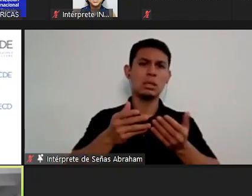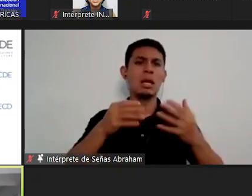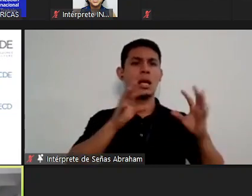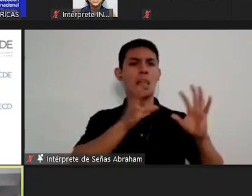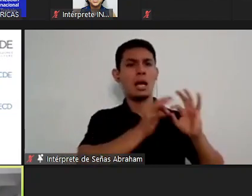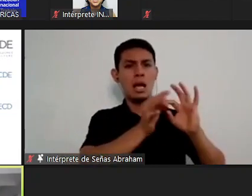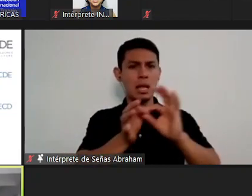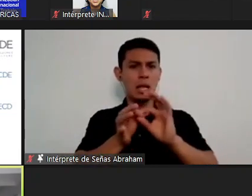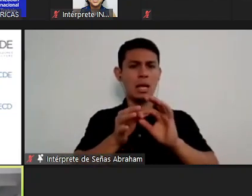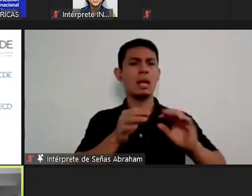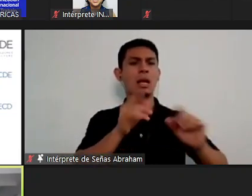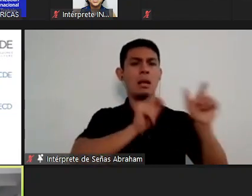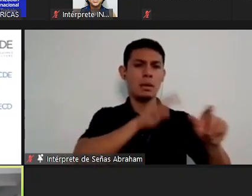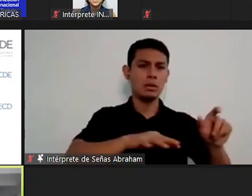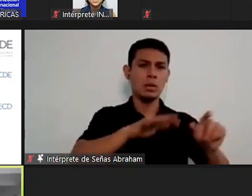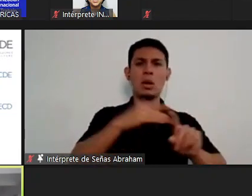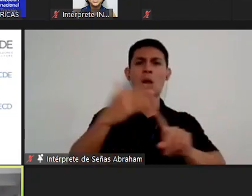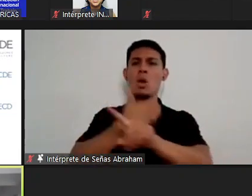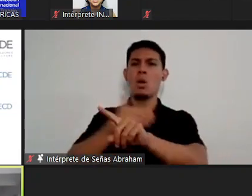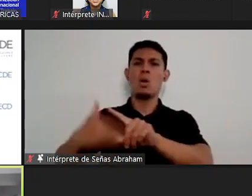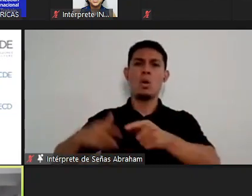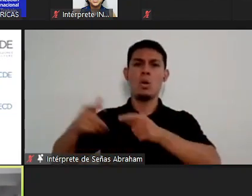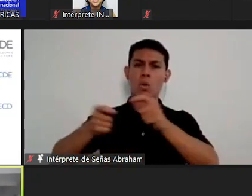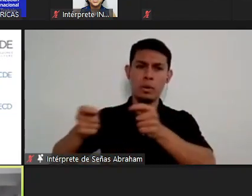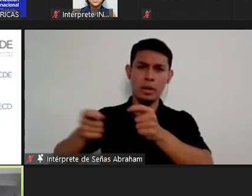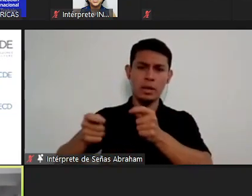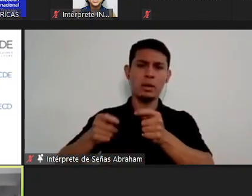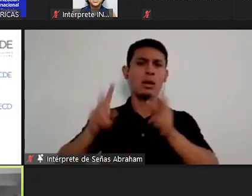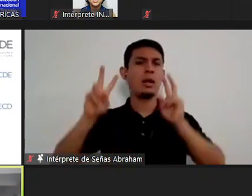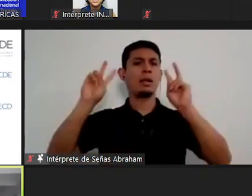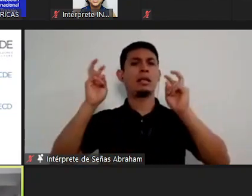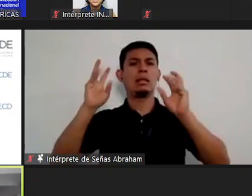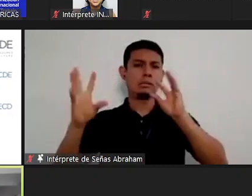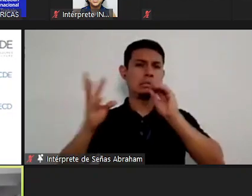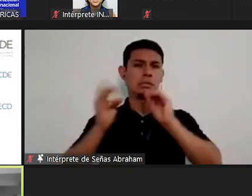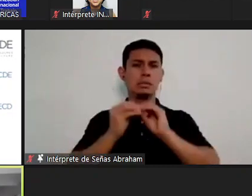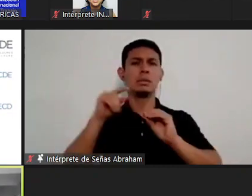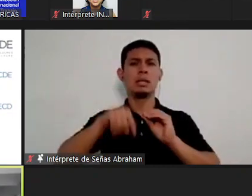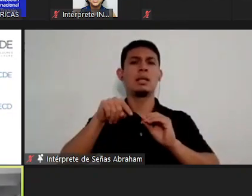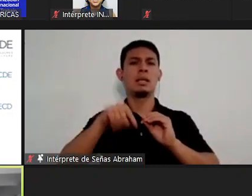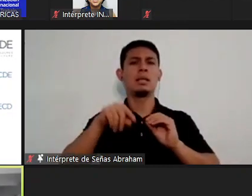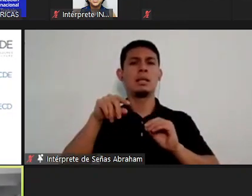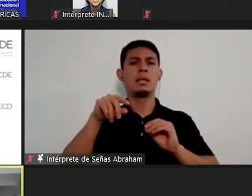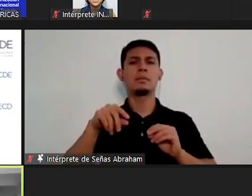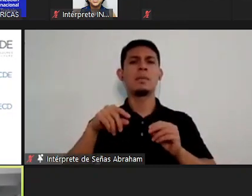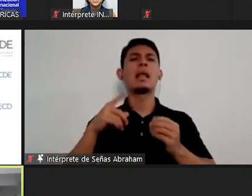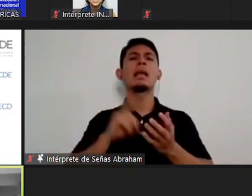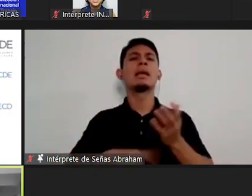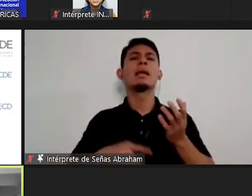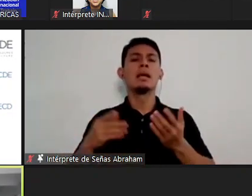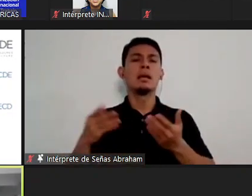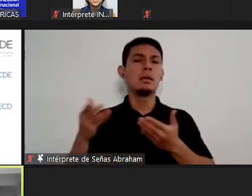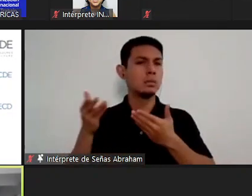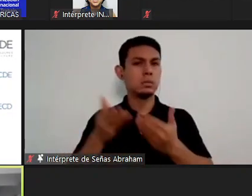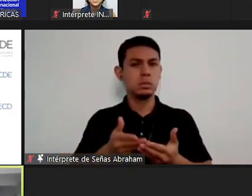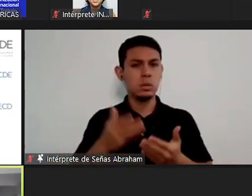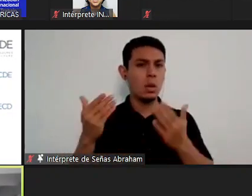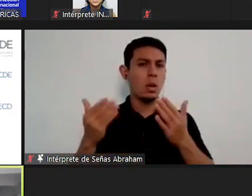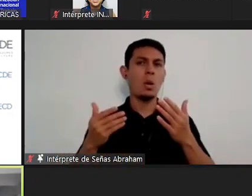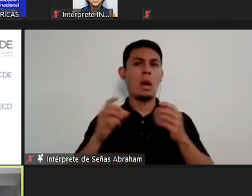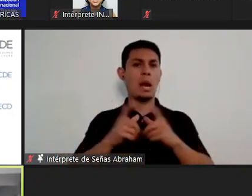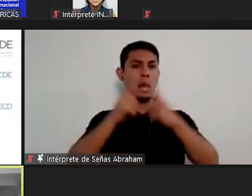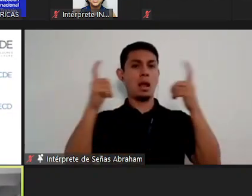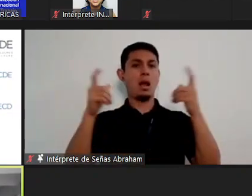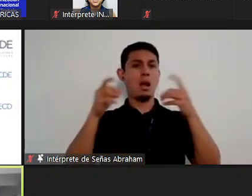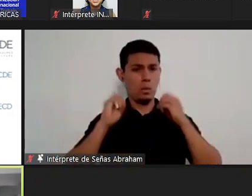providers academia and civil society and government in the context of the implementation of this uh nap